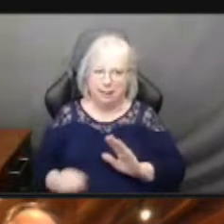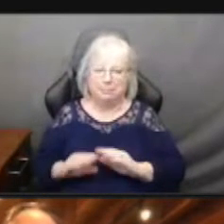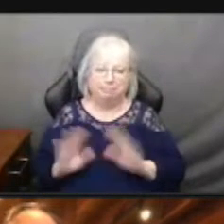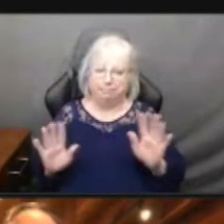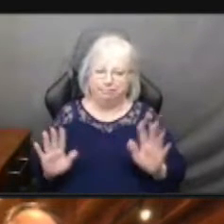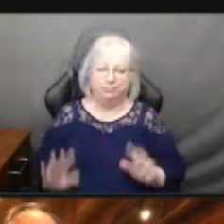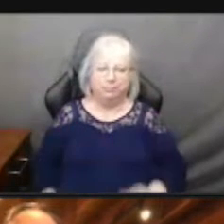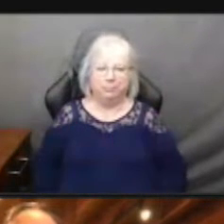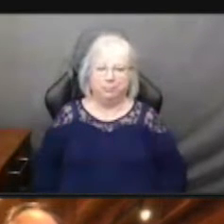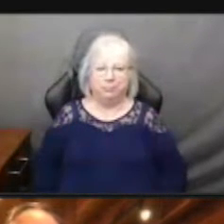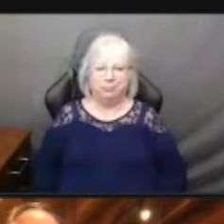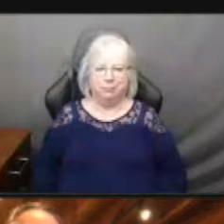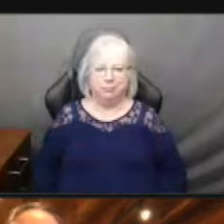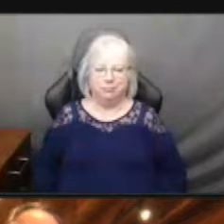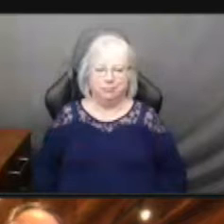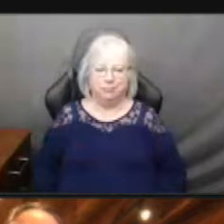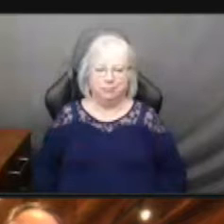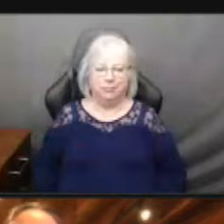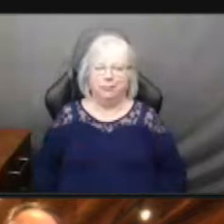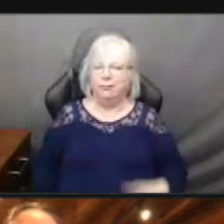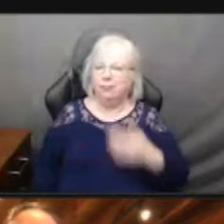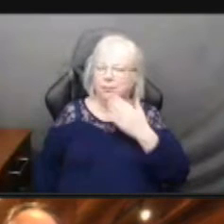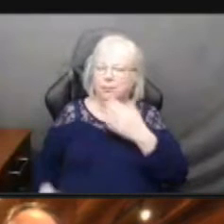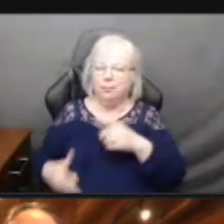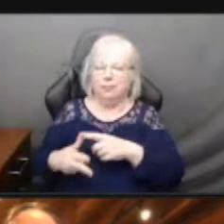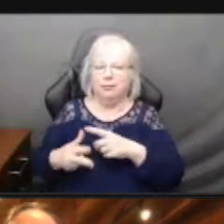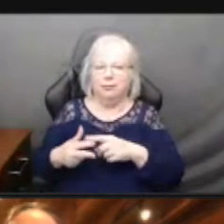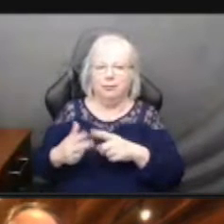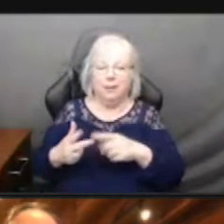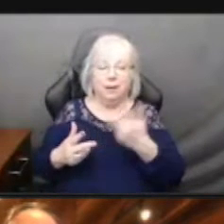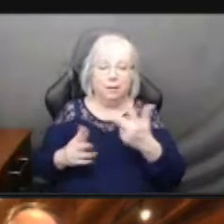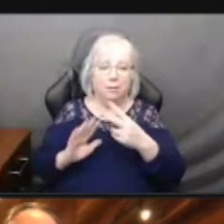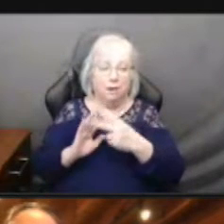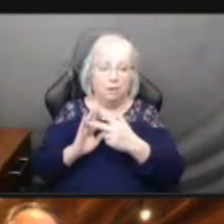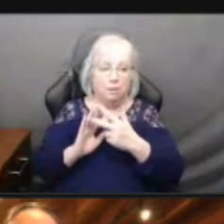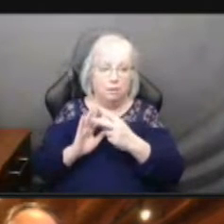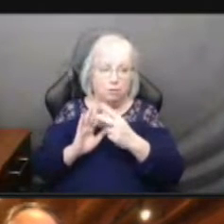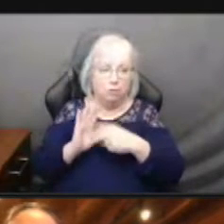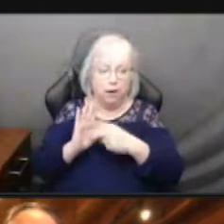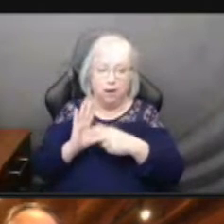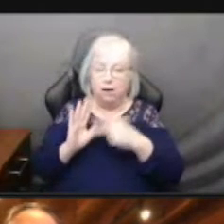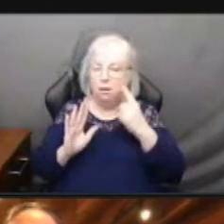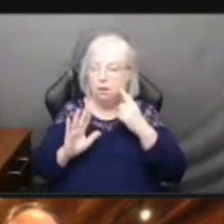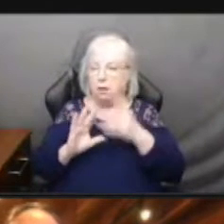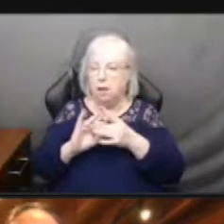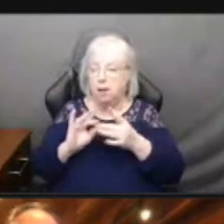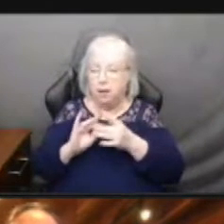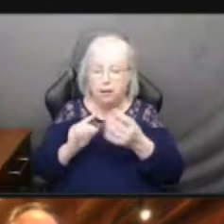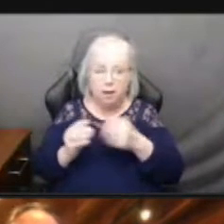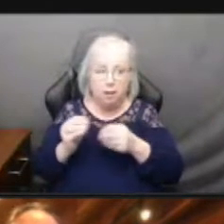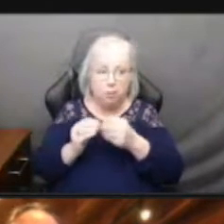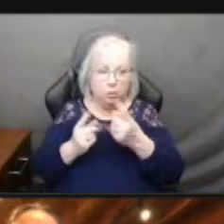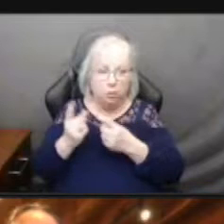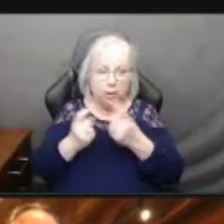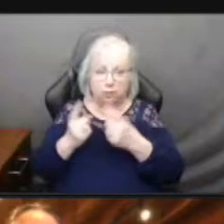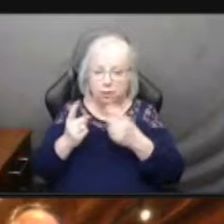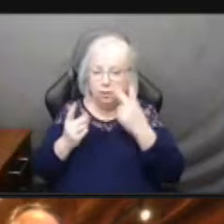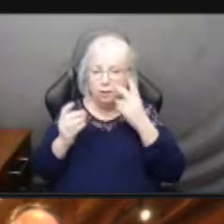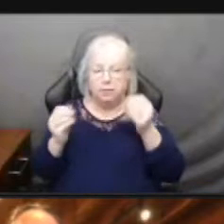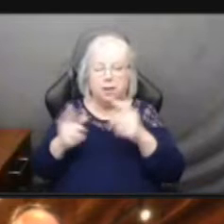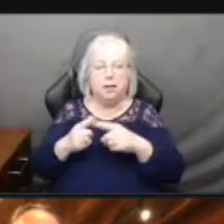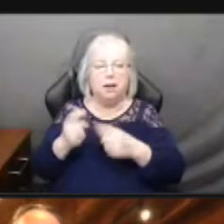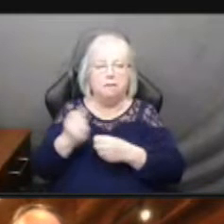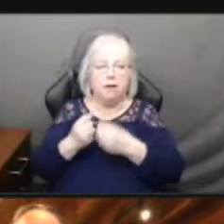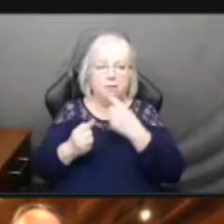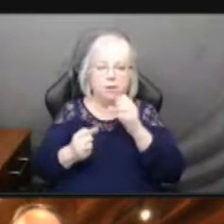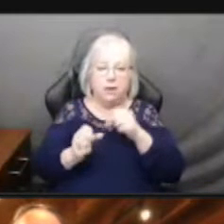down. All right, thank you so much. We've had 3 readings. We've heard comments. Any more questions? All those in favor, please